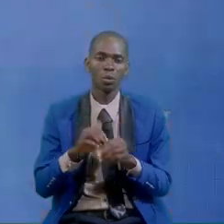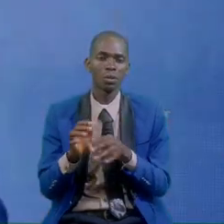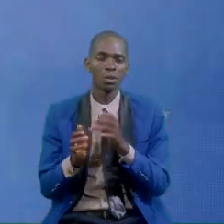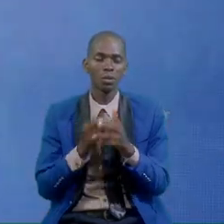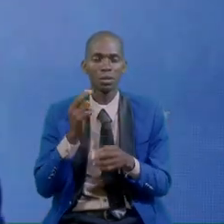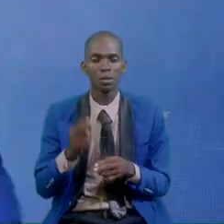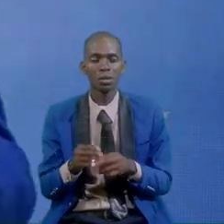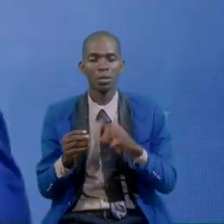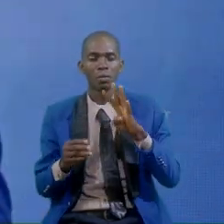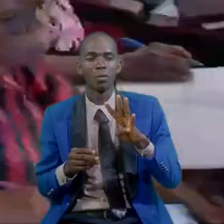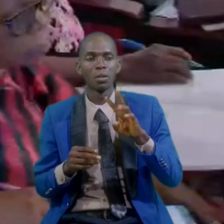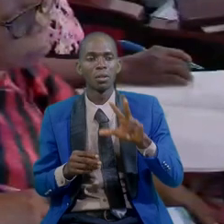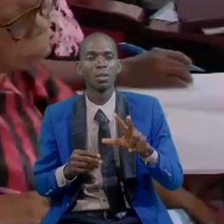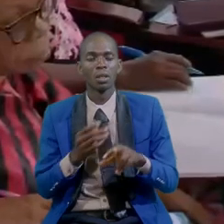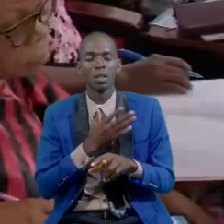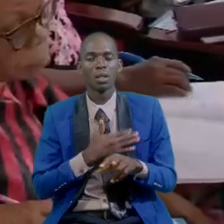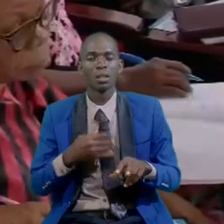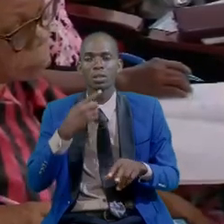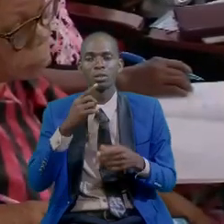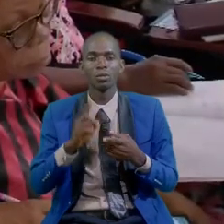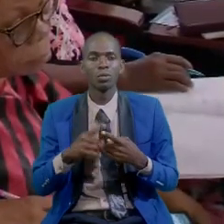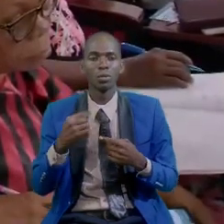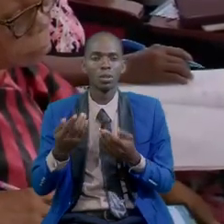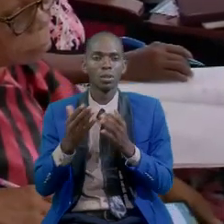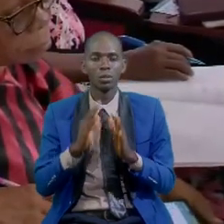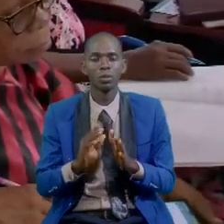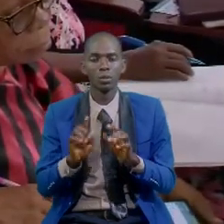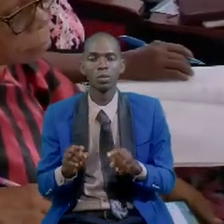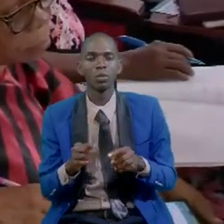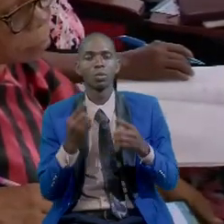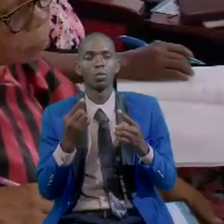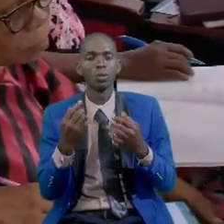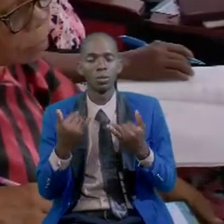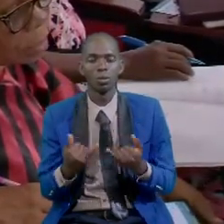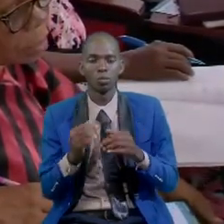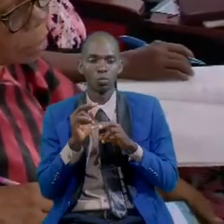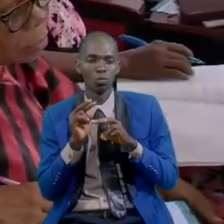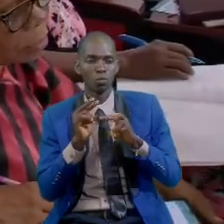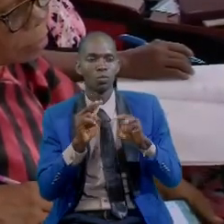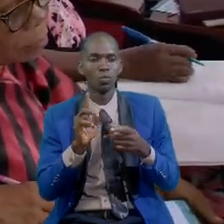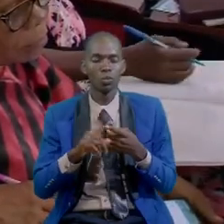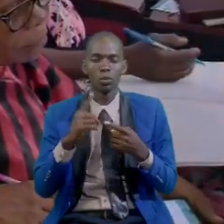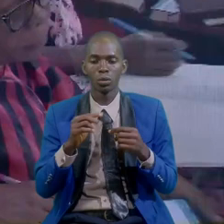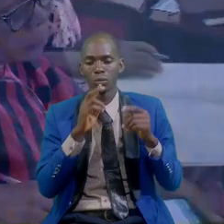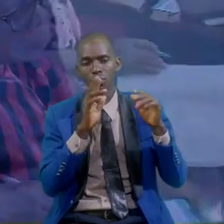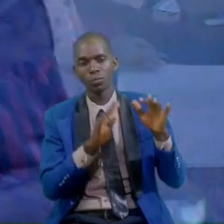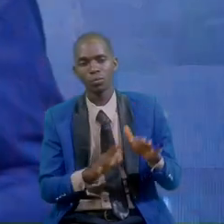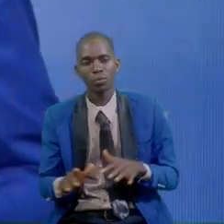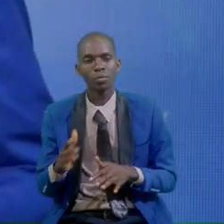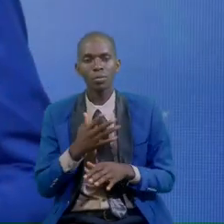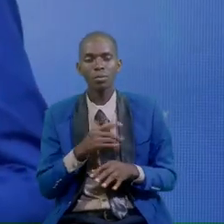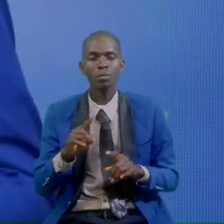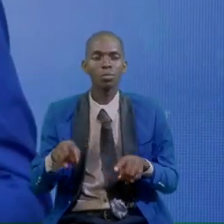his servant, after he had prayed, "Go now and look toward the sea." And he went up and